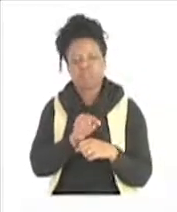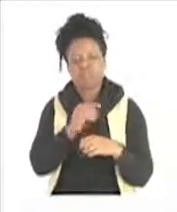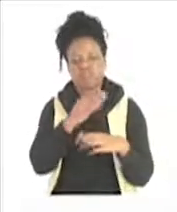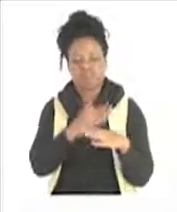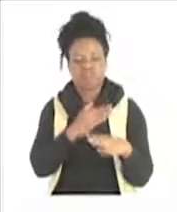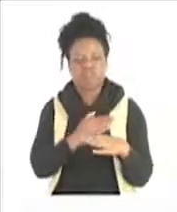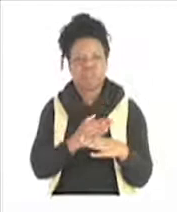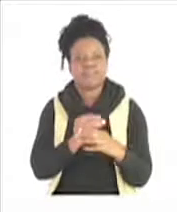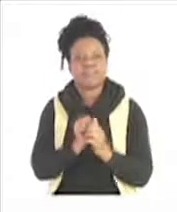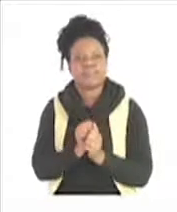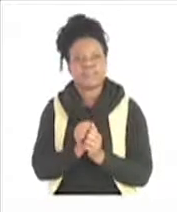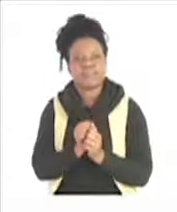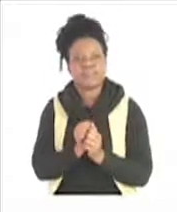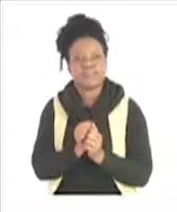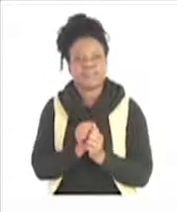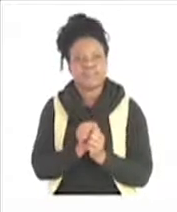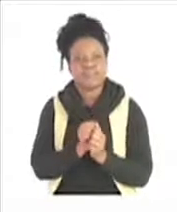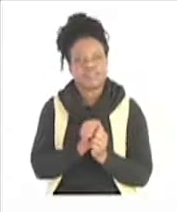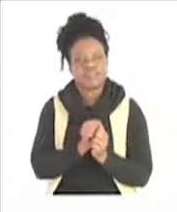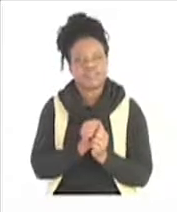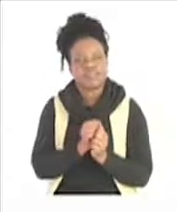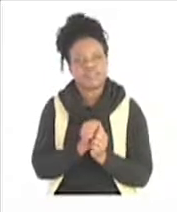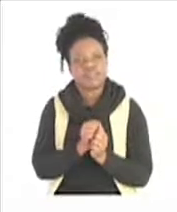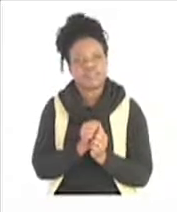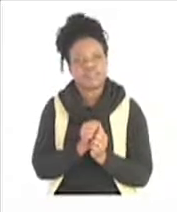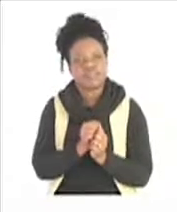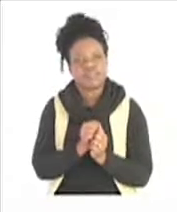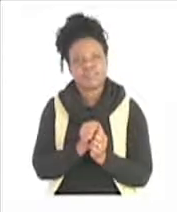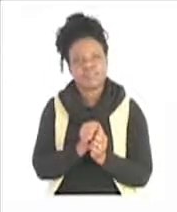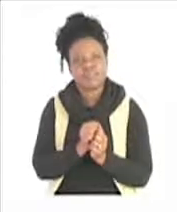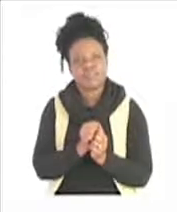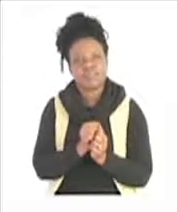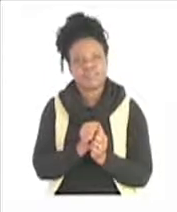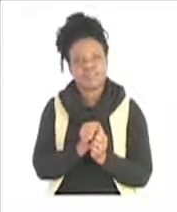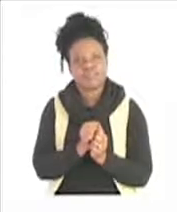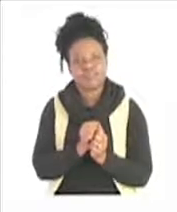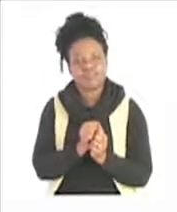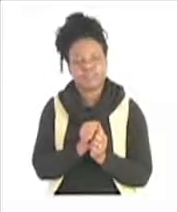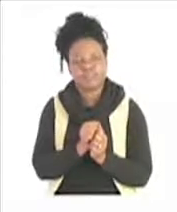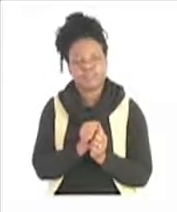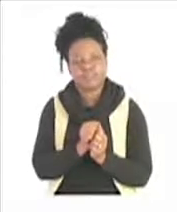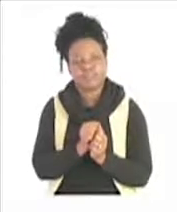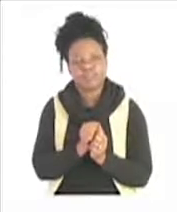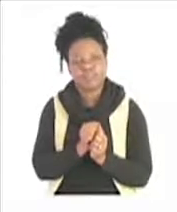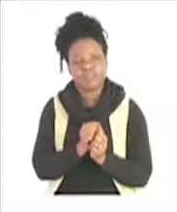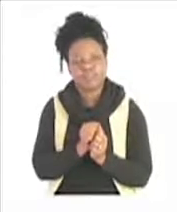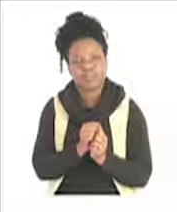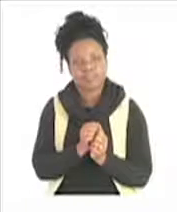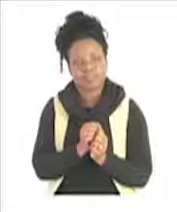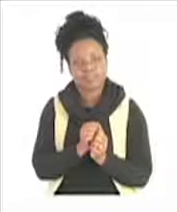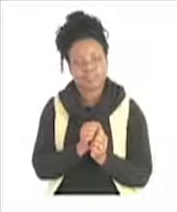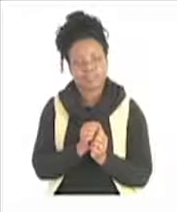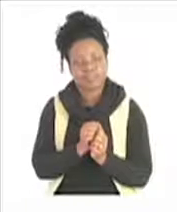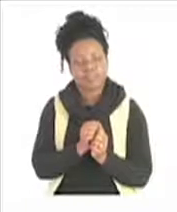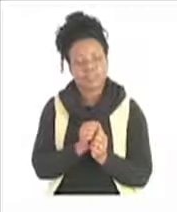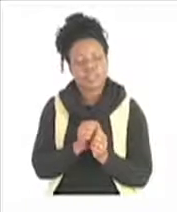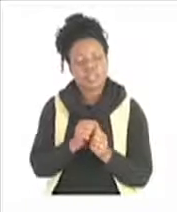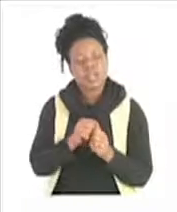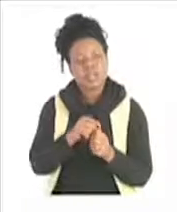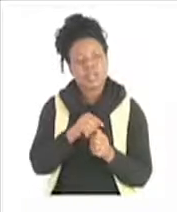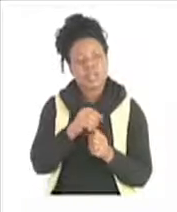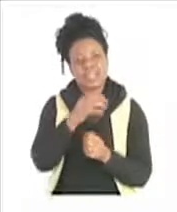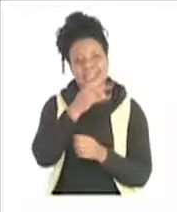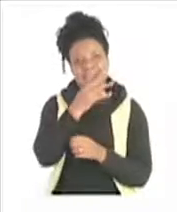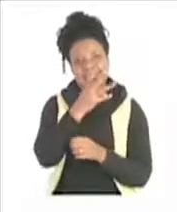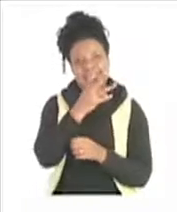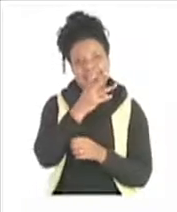right. Now addition and subtraction is like brother and sister. The one that comes first,